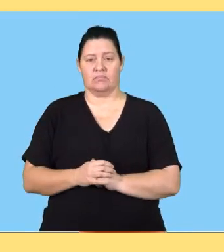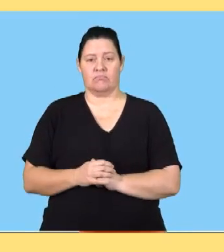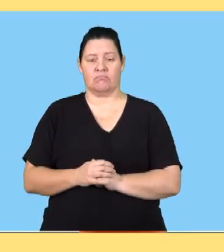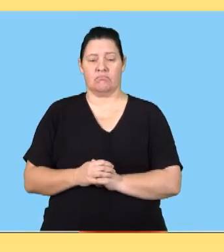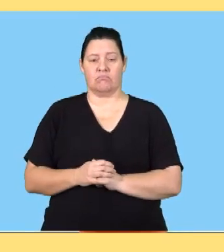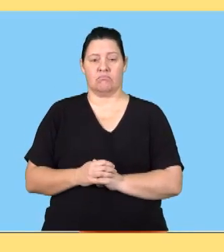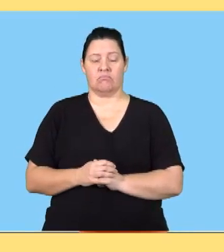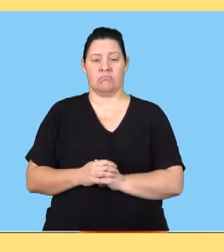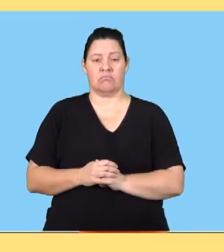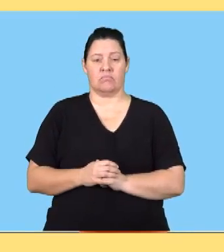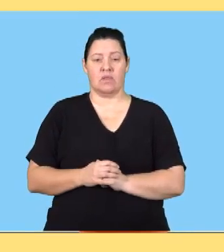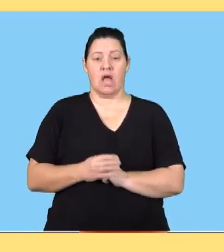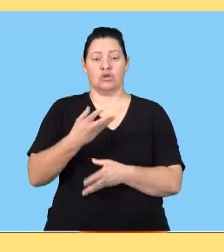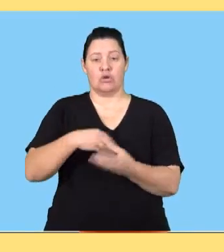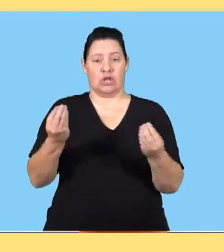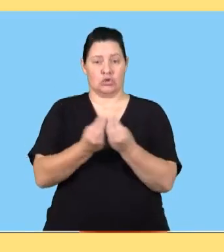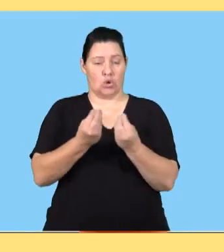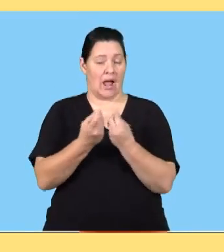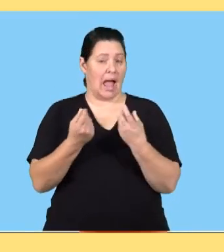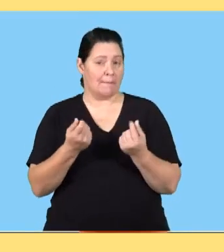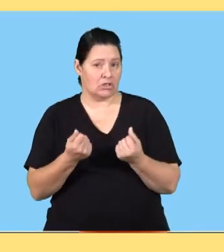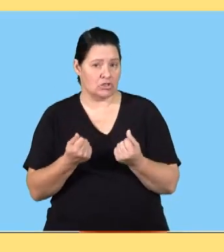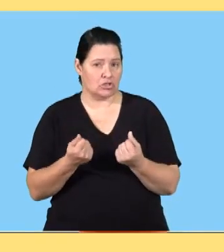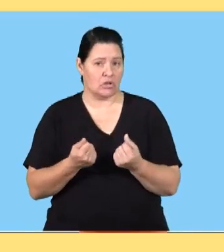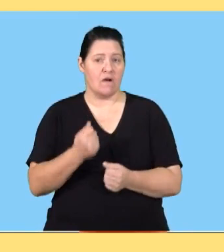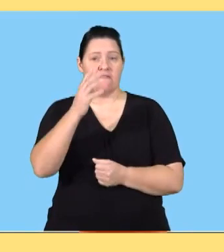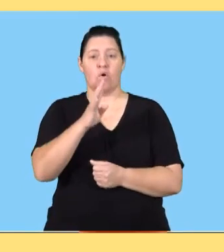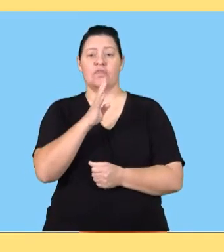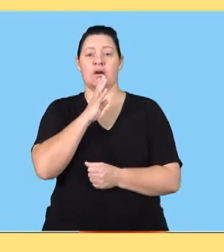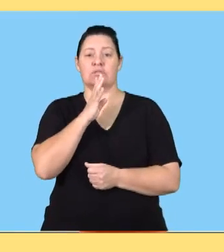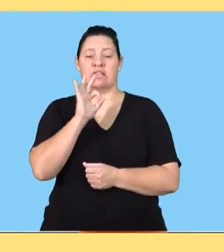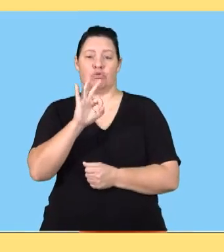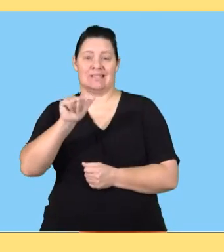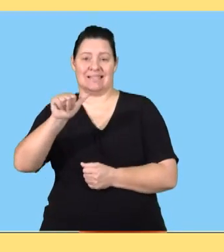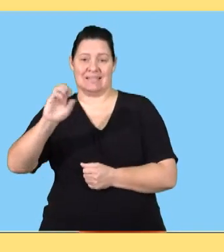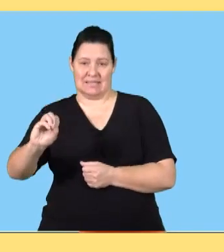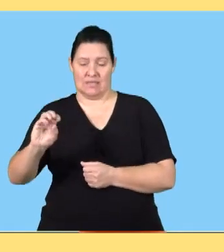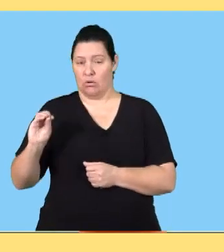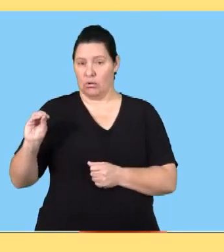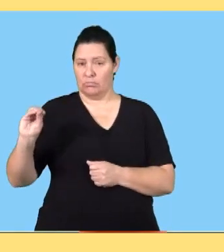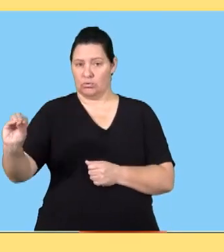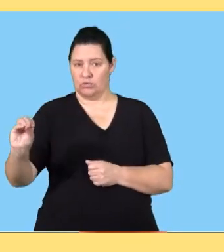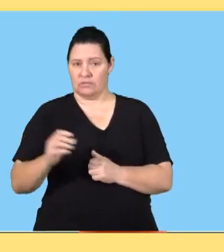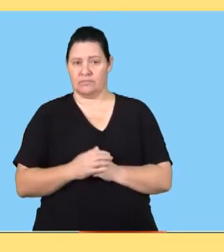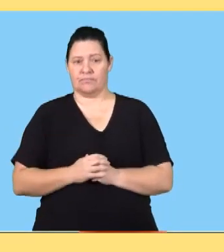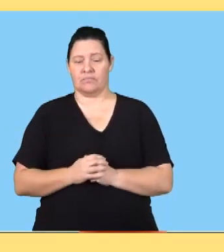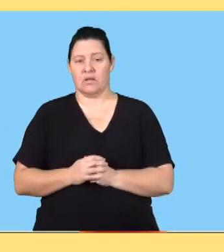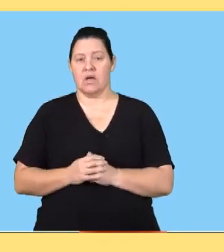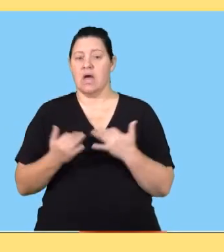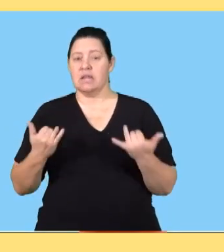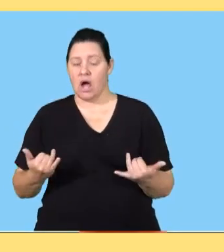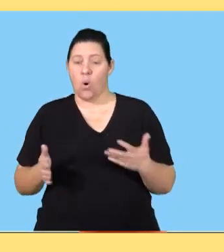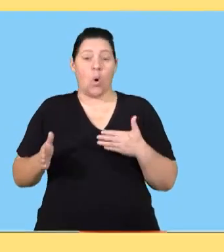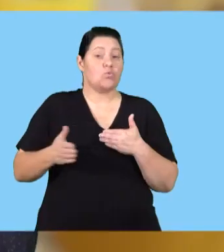CAJ. Then we're going to come and take the trading stock amount, which is 4,360. That is what you then see there.